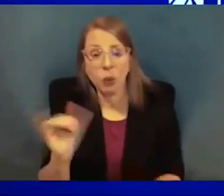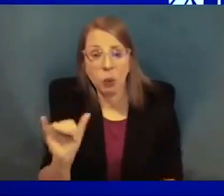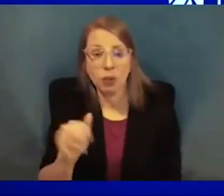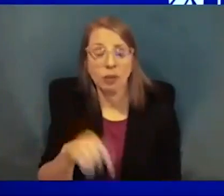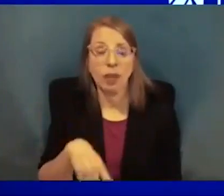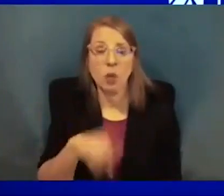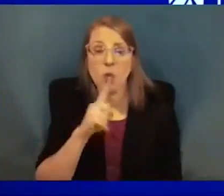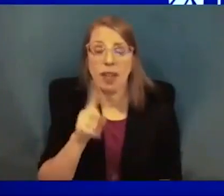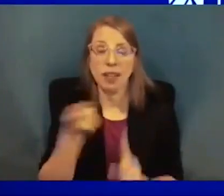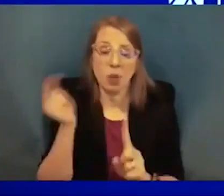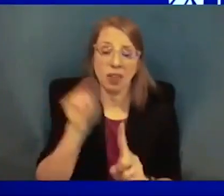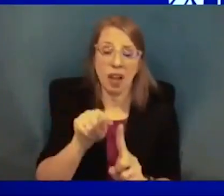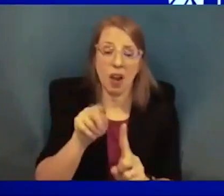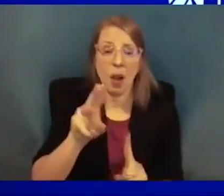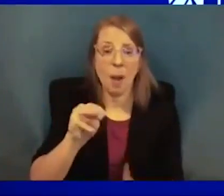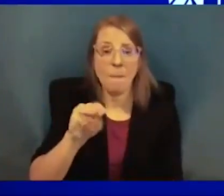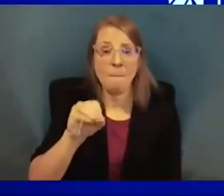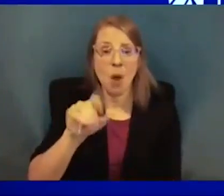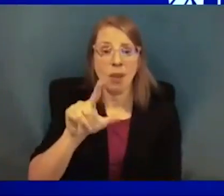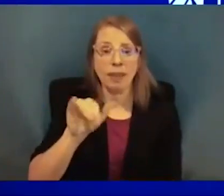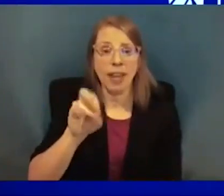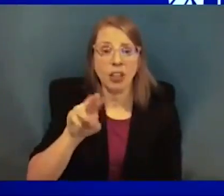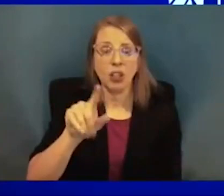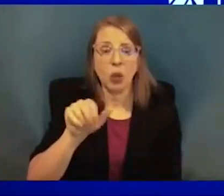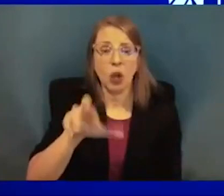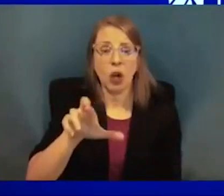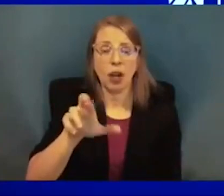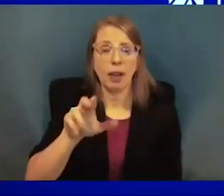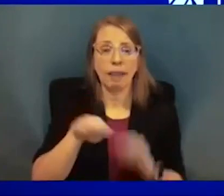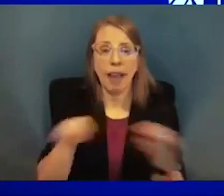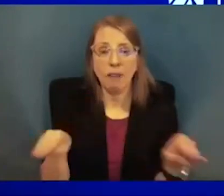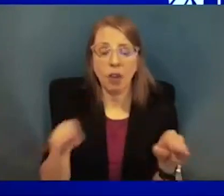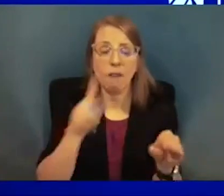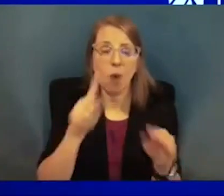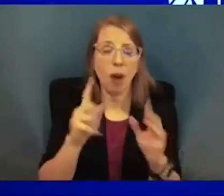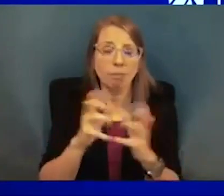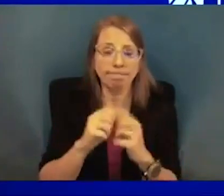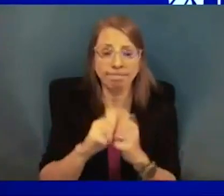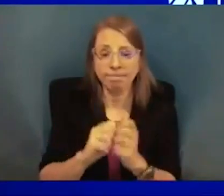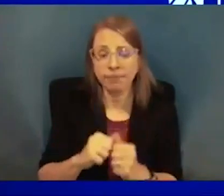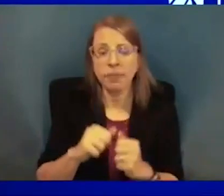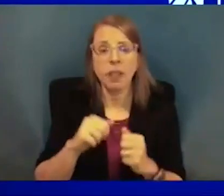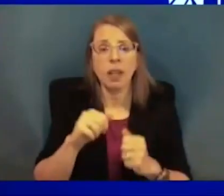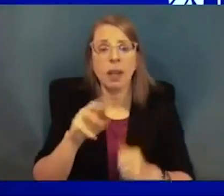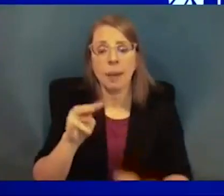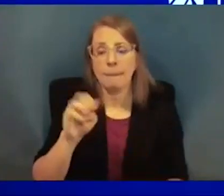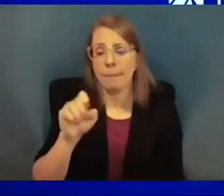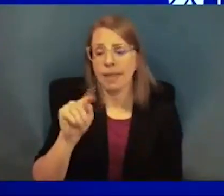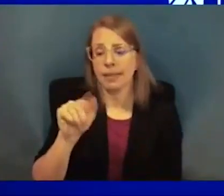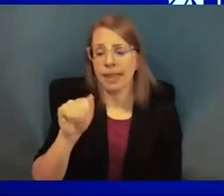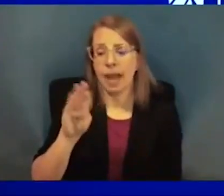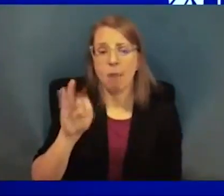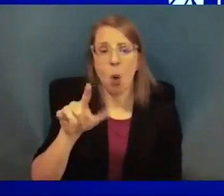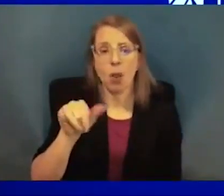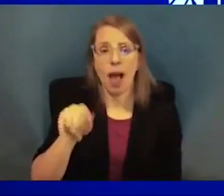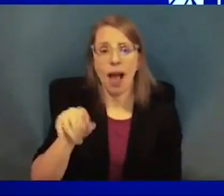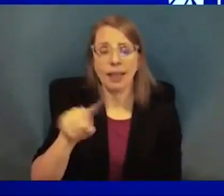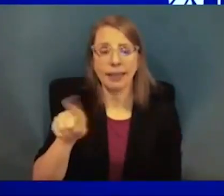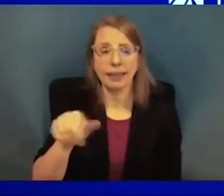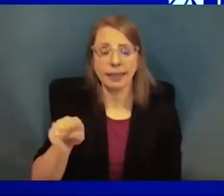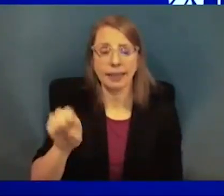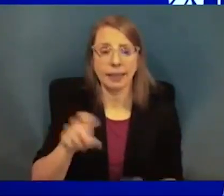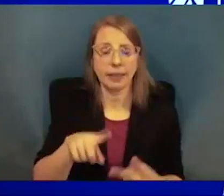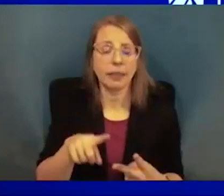to metabolize and have extra glucose and things of that nature in your body, really down to the